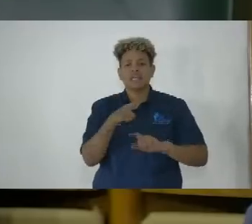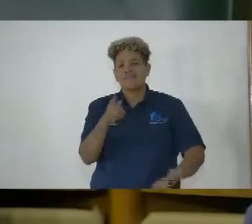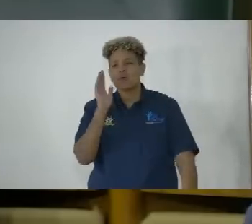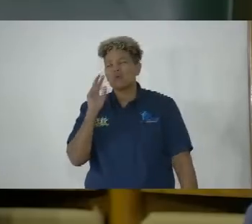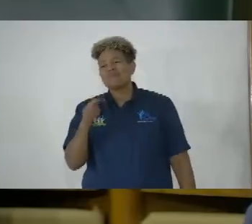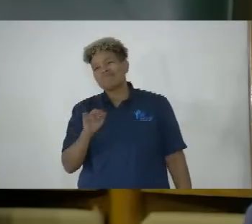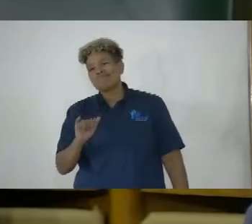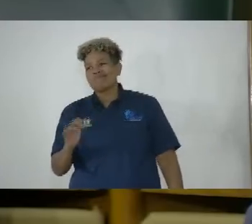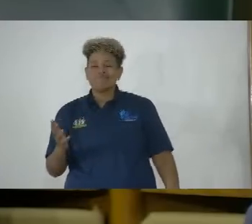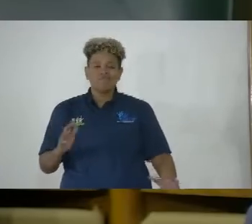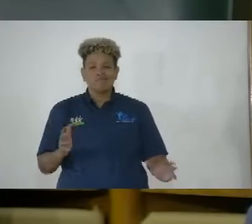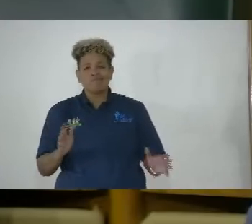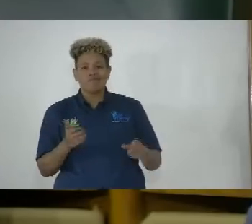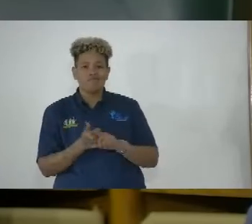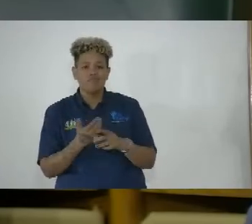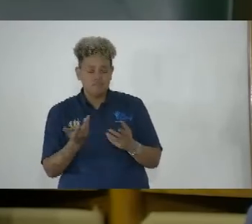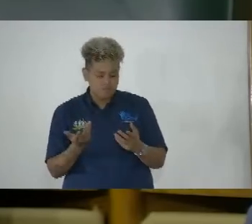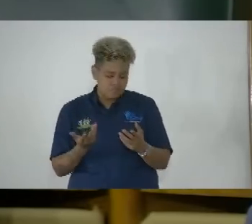been,